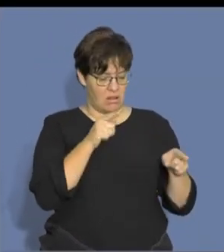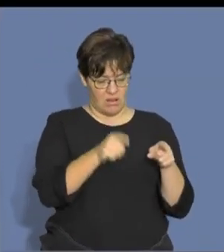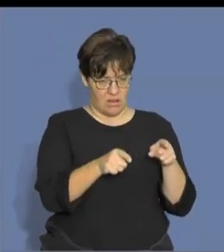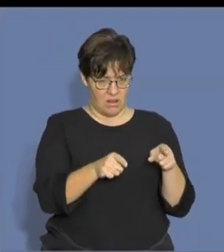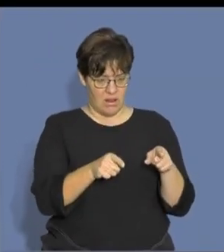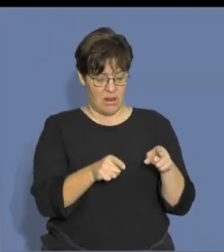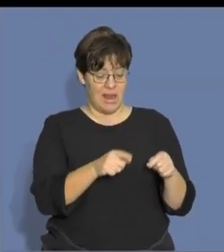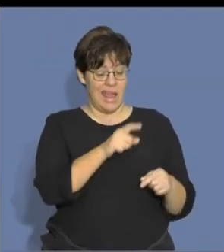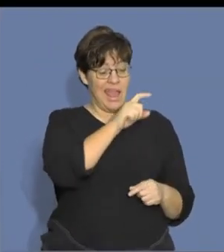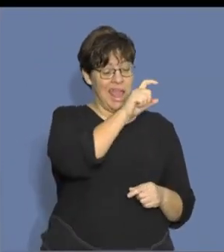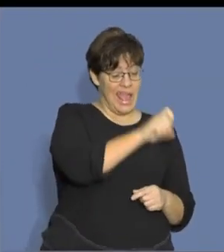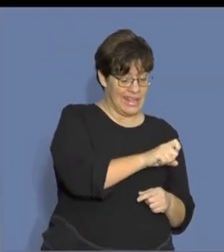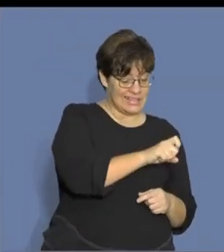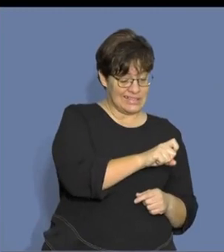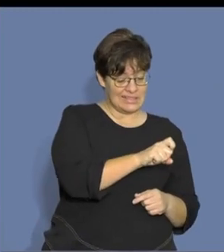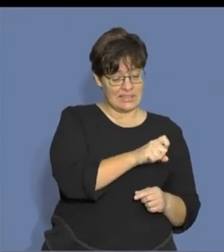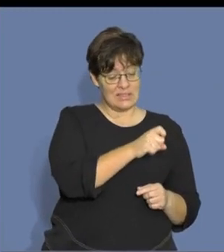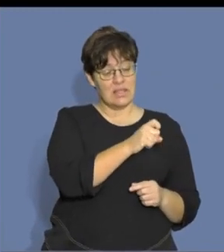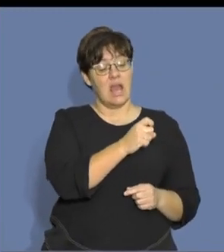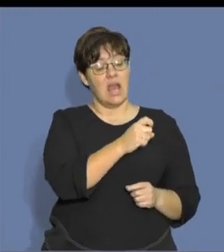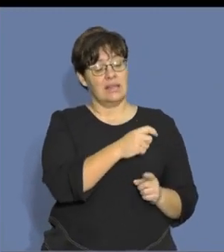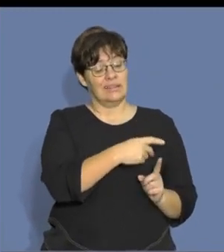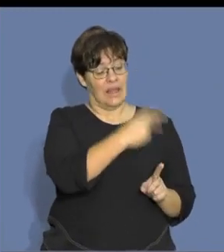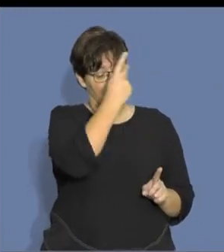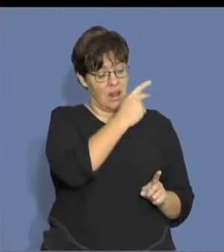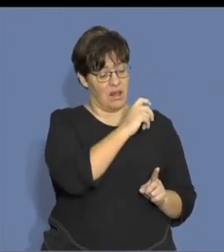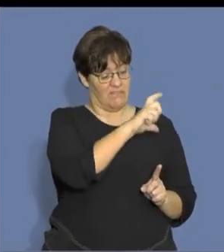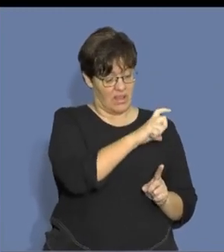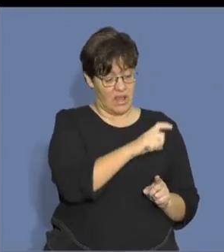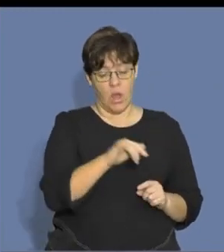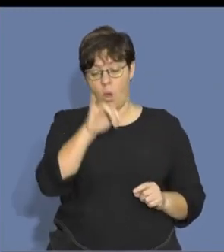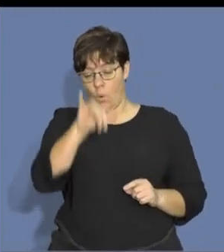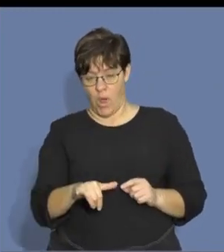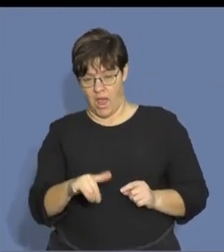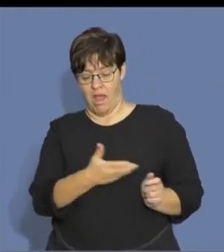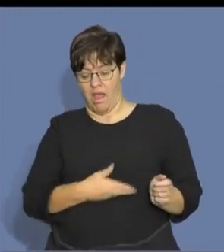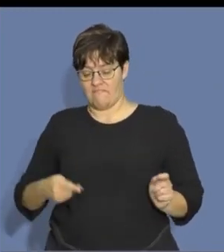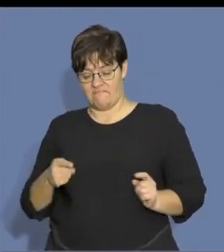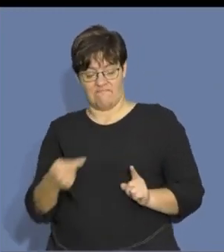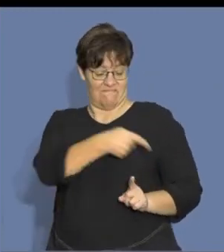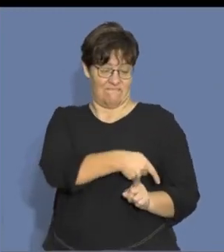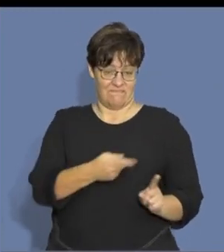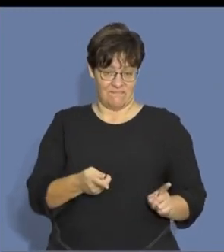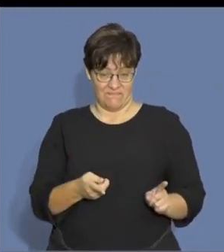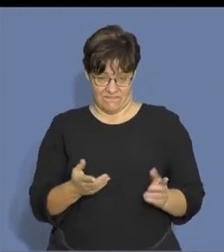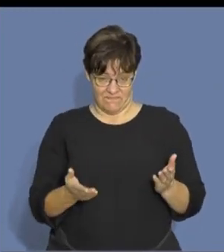the points on the circle which have an x value that is twice that of the y value. So